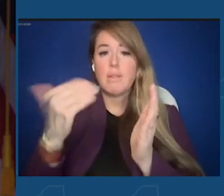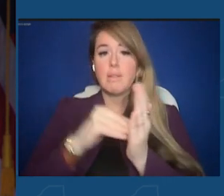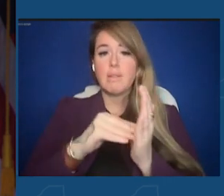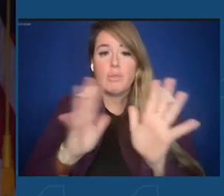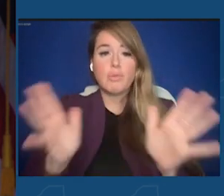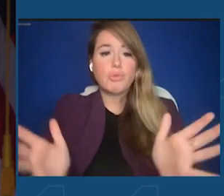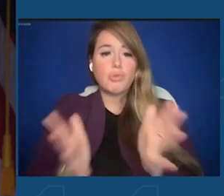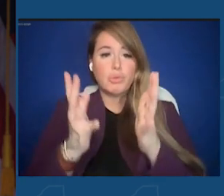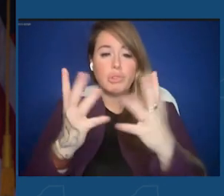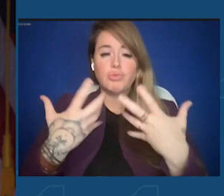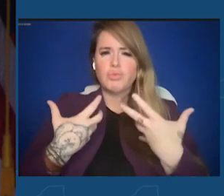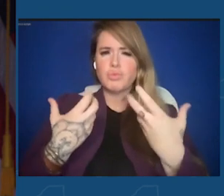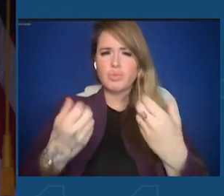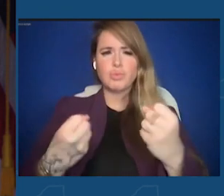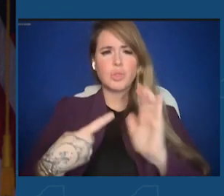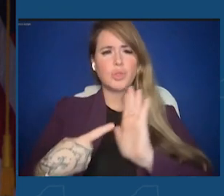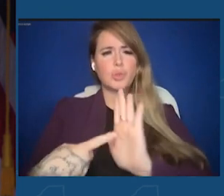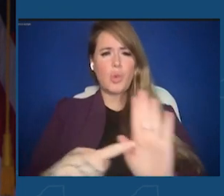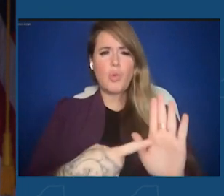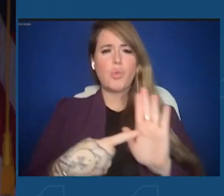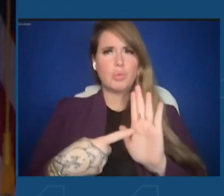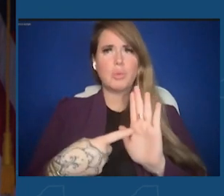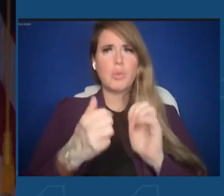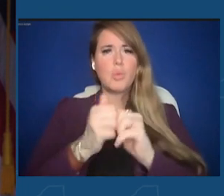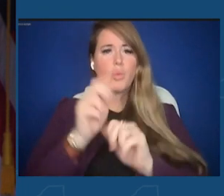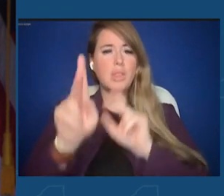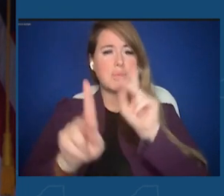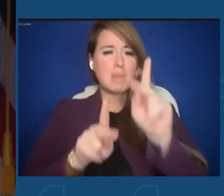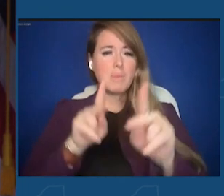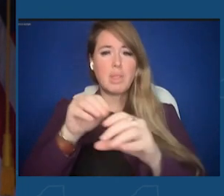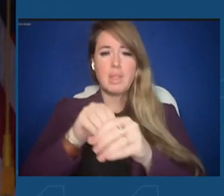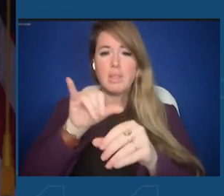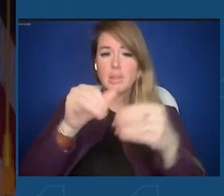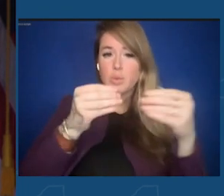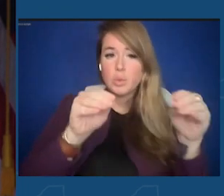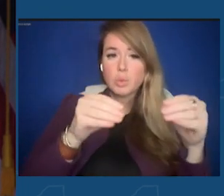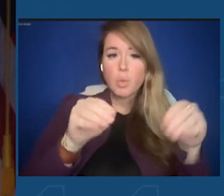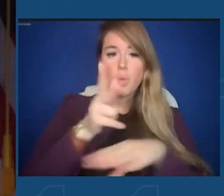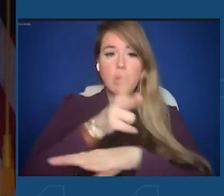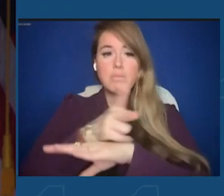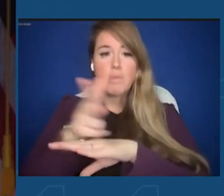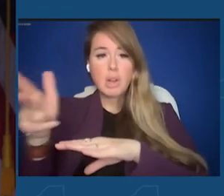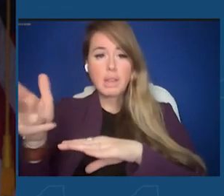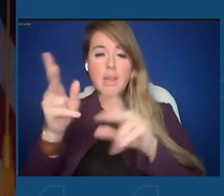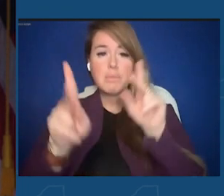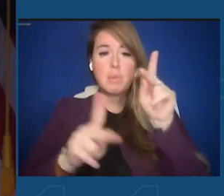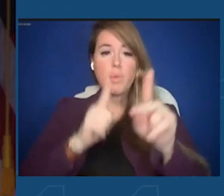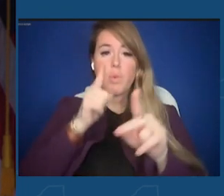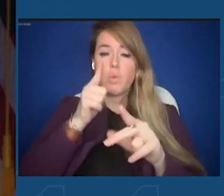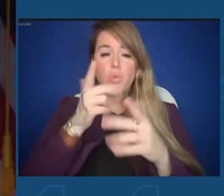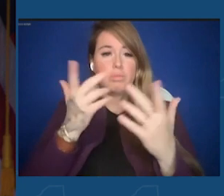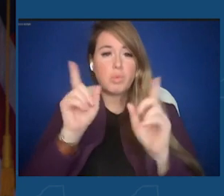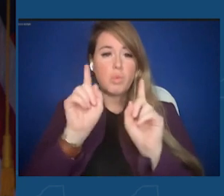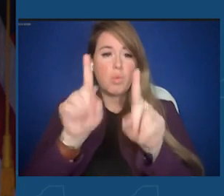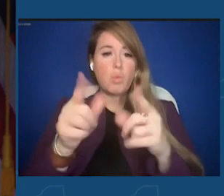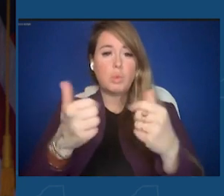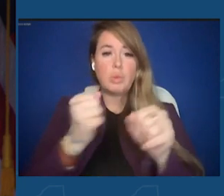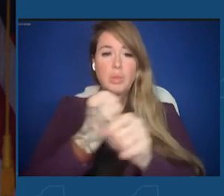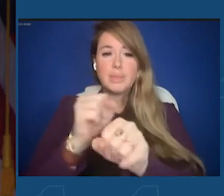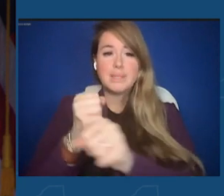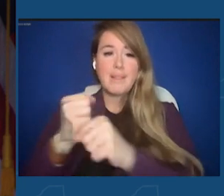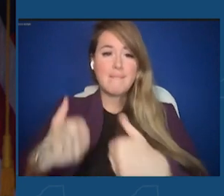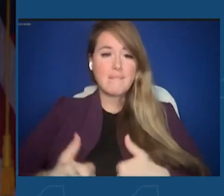there. Courage of the people in the store and in the parking lots and individuals just going by, bystanders trying to save lives.